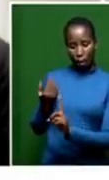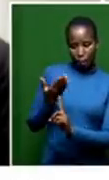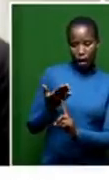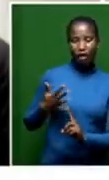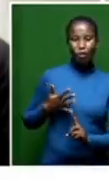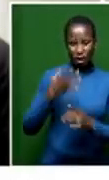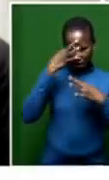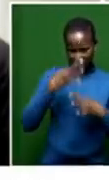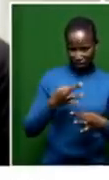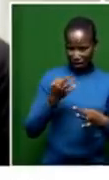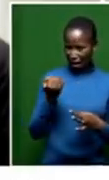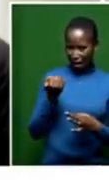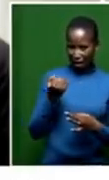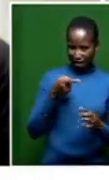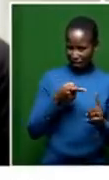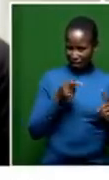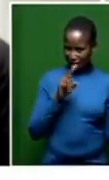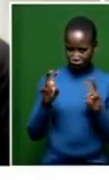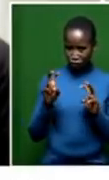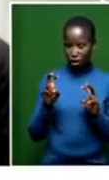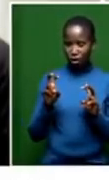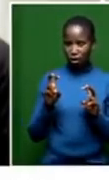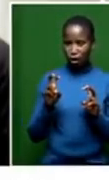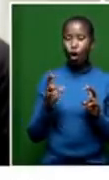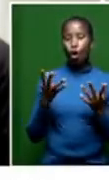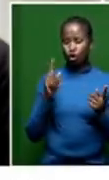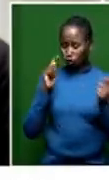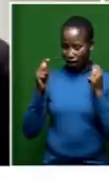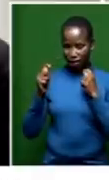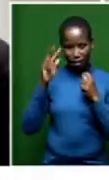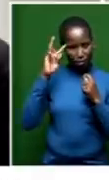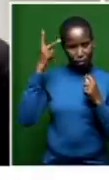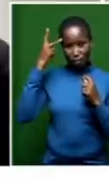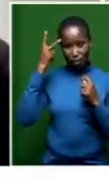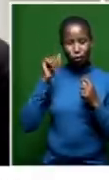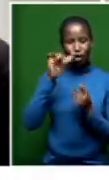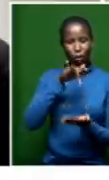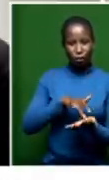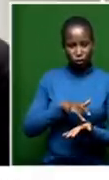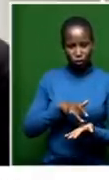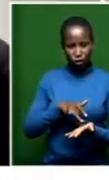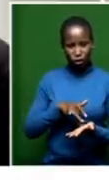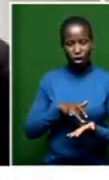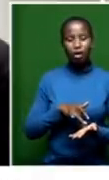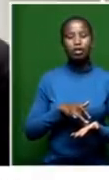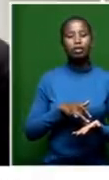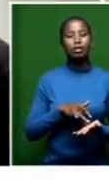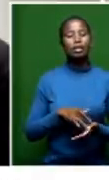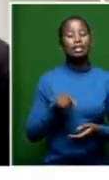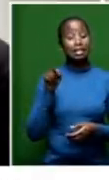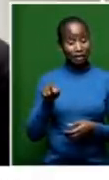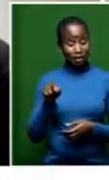rescission application, does this force the committee in any way to wait for the finalization